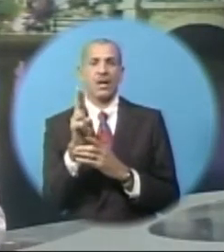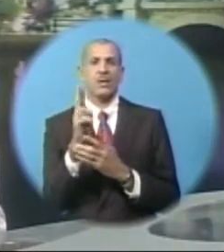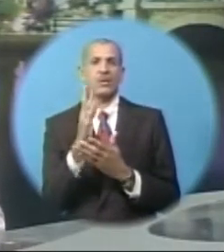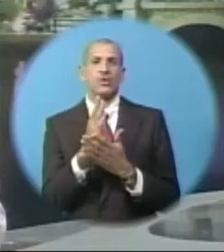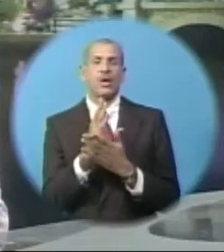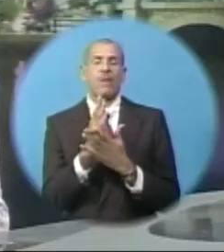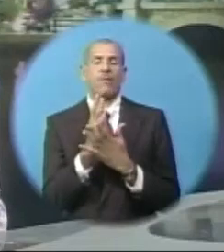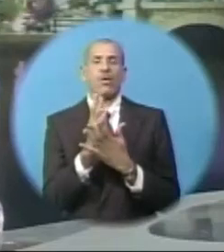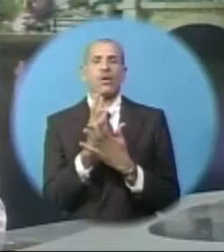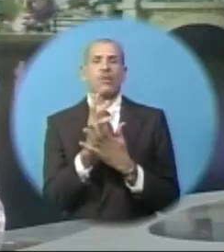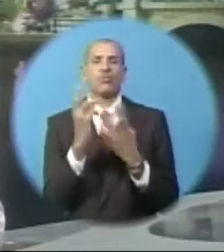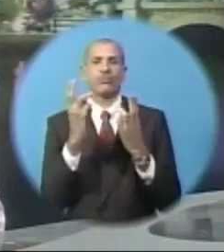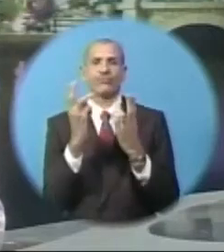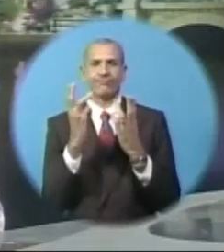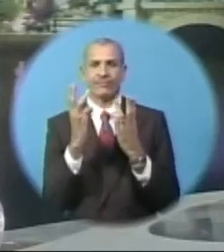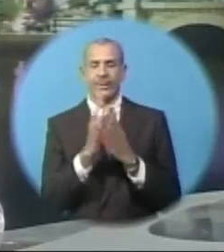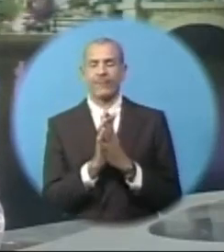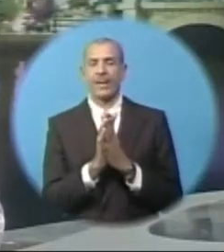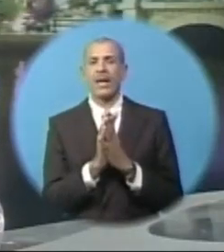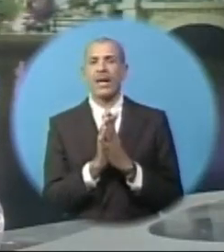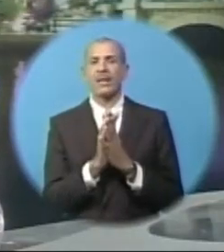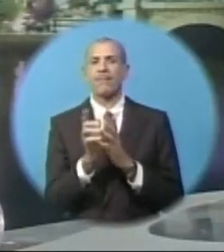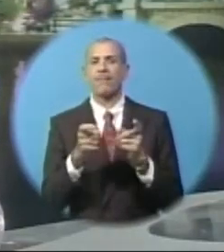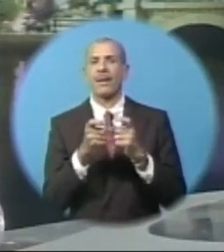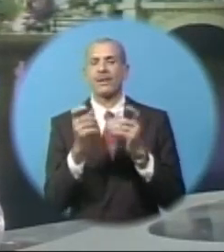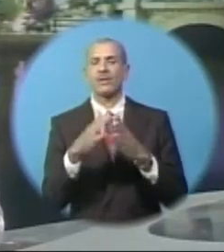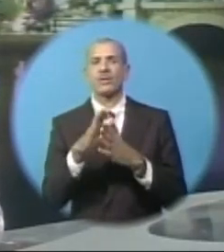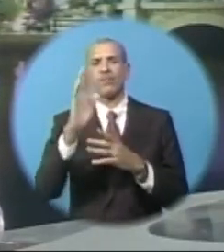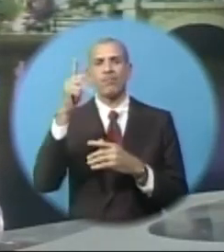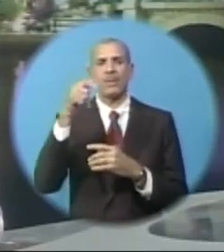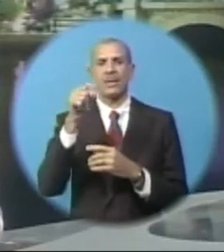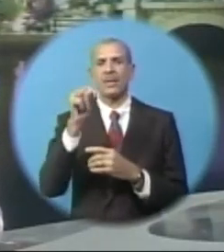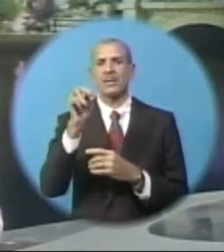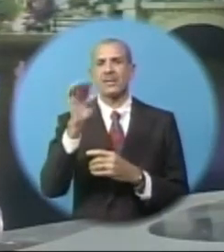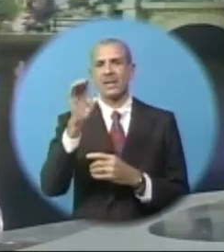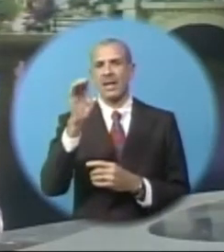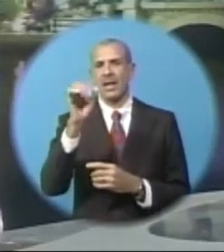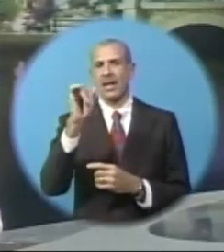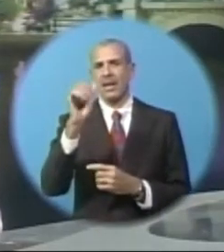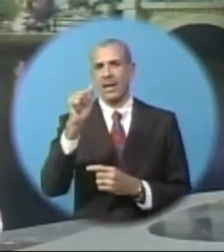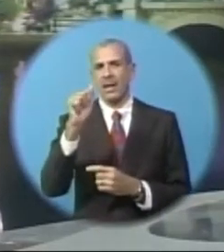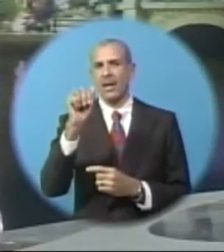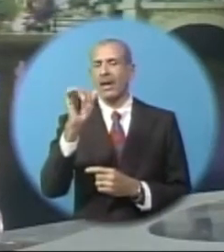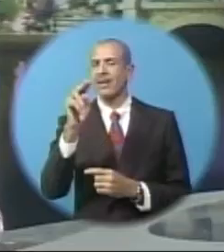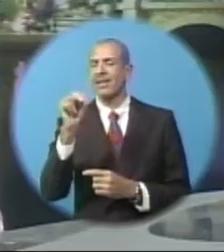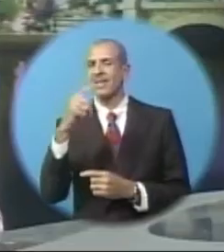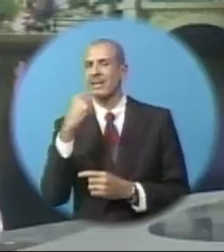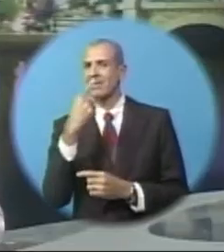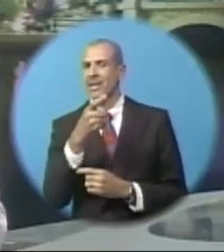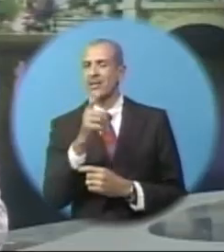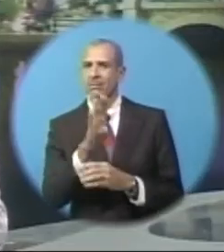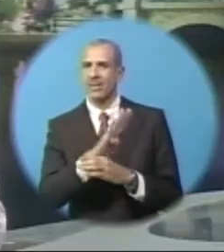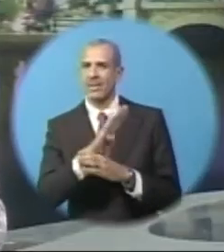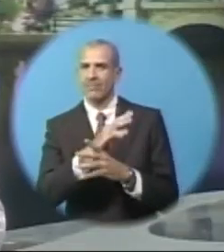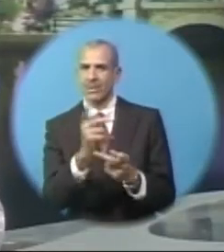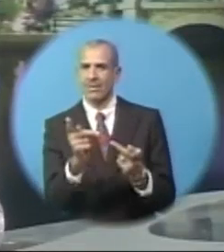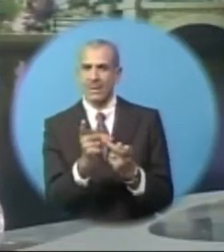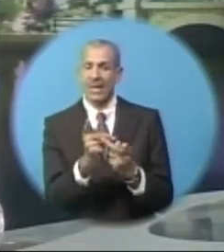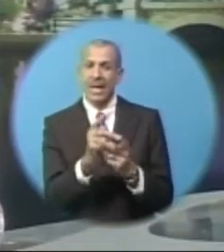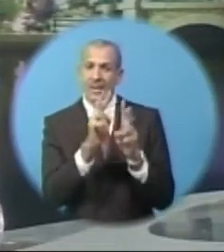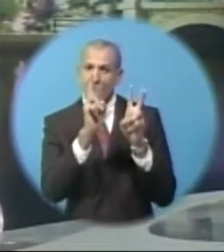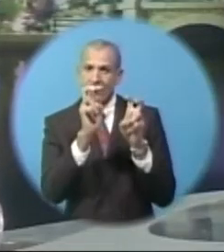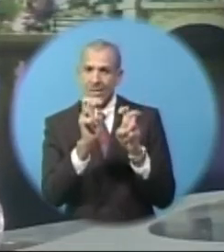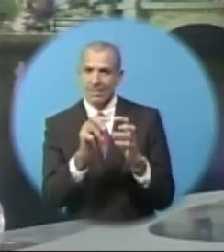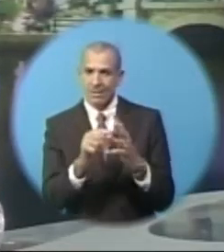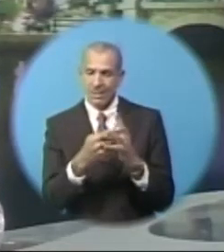worrying trend. Manager of the Wastewater Division, Patricia Innes, is sounding the warning to mainly businesses. Investigations